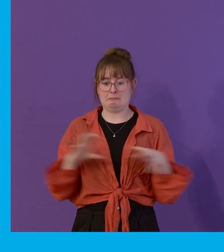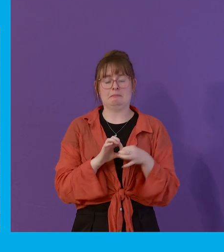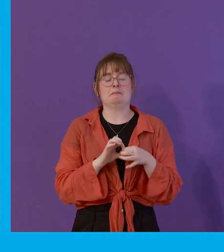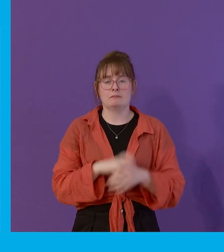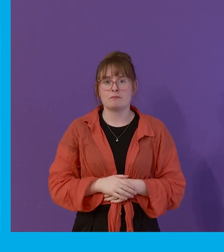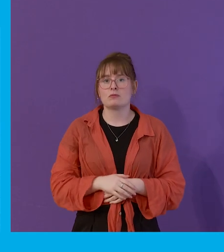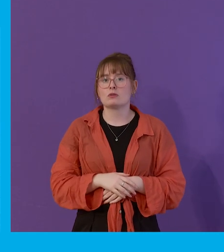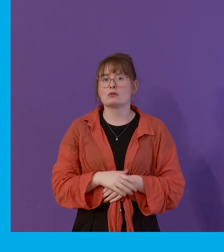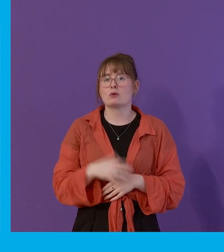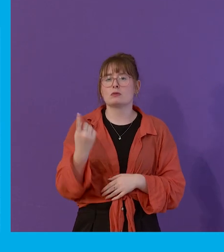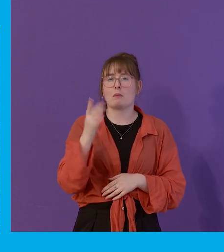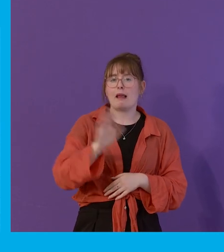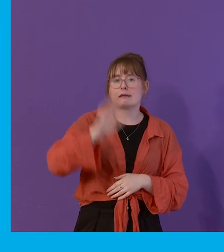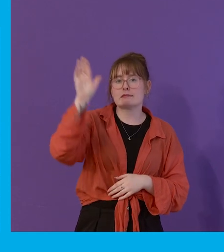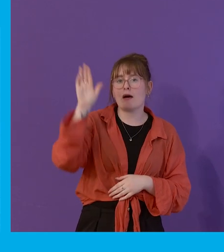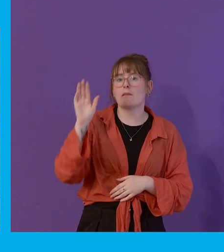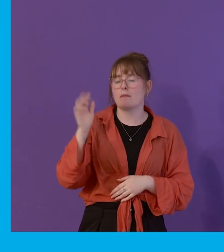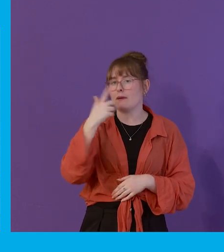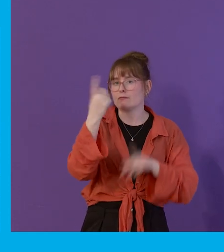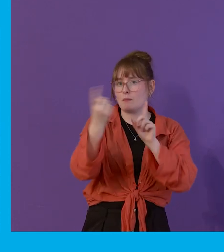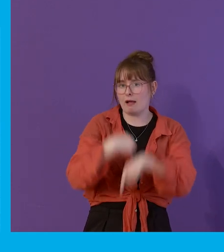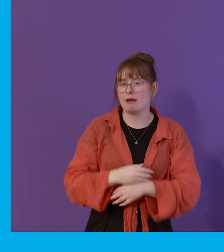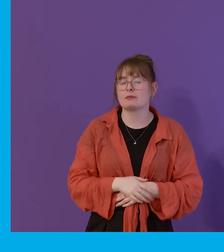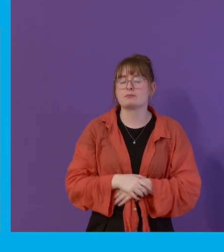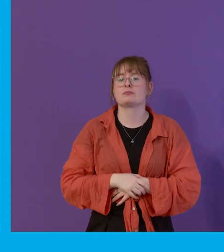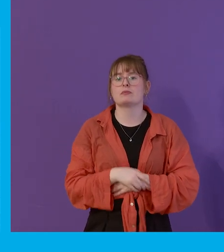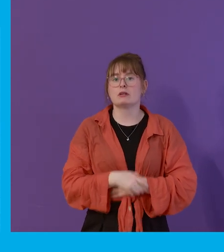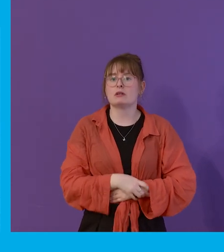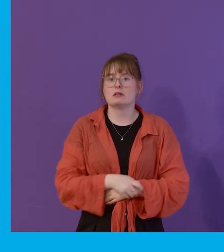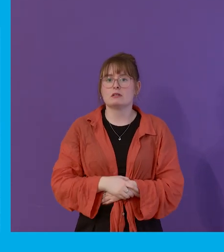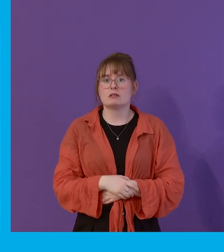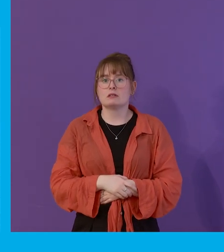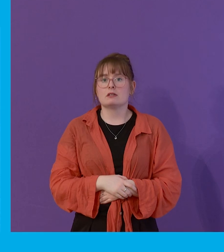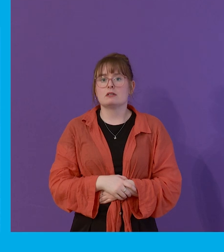in, and then you and Stephen, you indicated you wanted to come into.